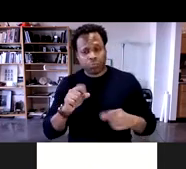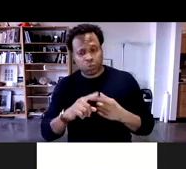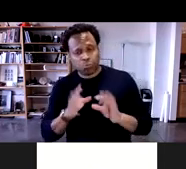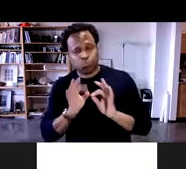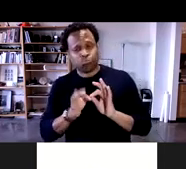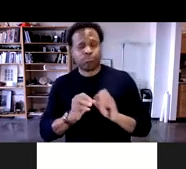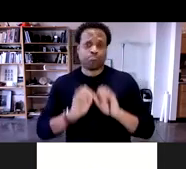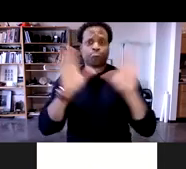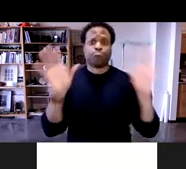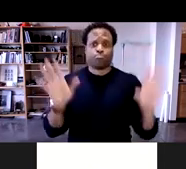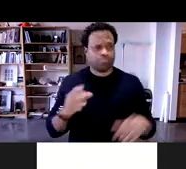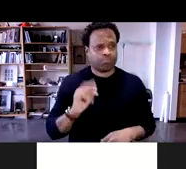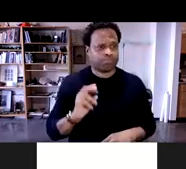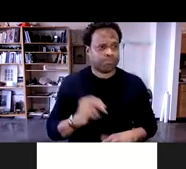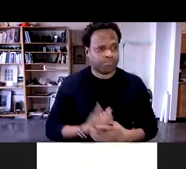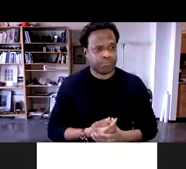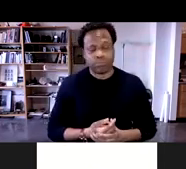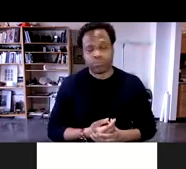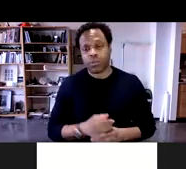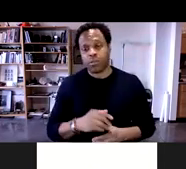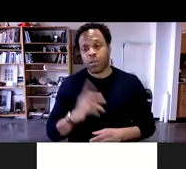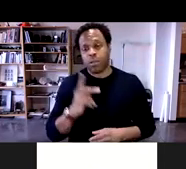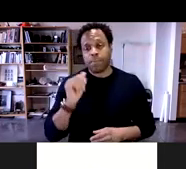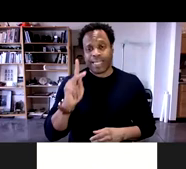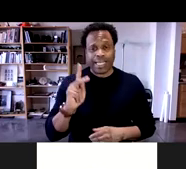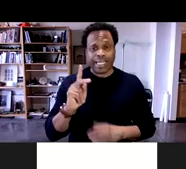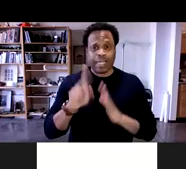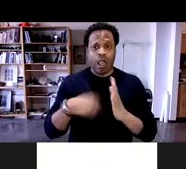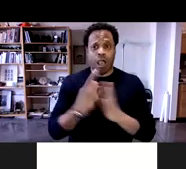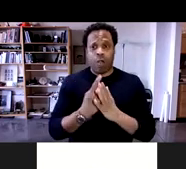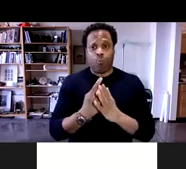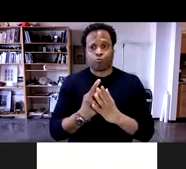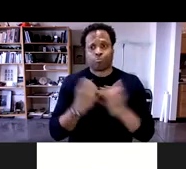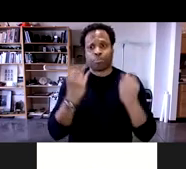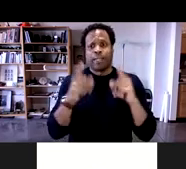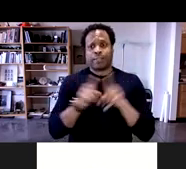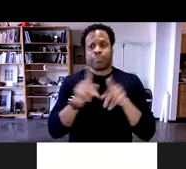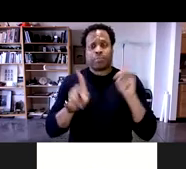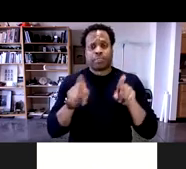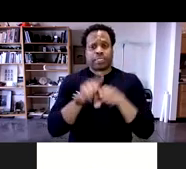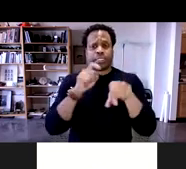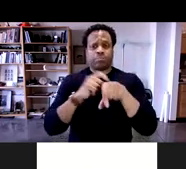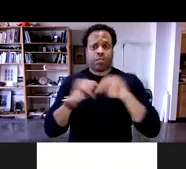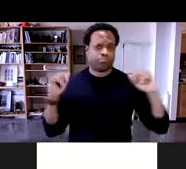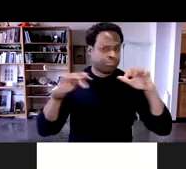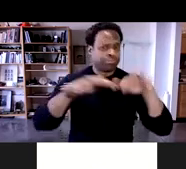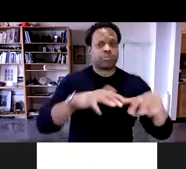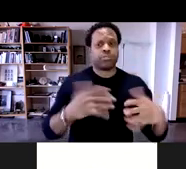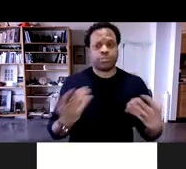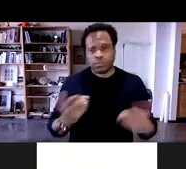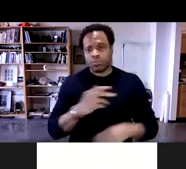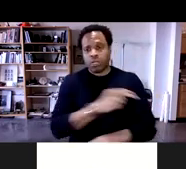somebody and they're not awake, or, you know, maybe they've worked all day. It could be